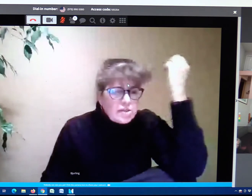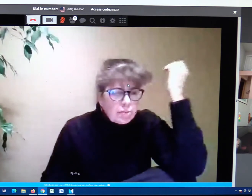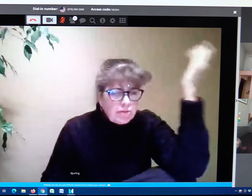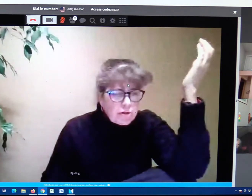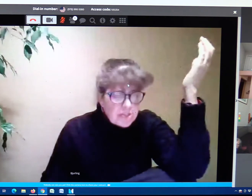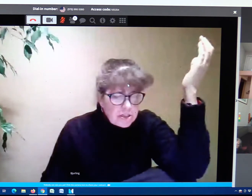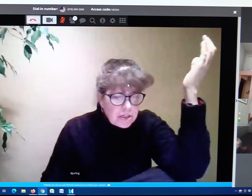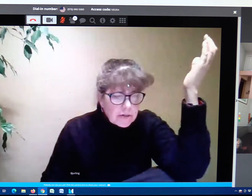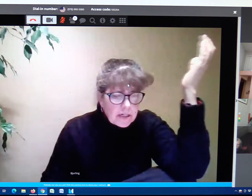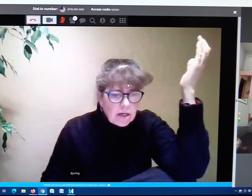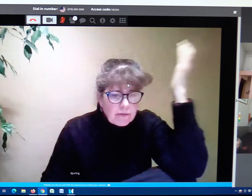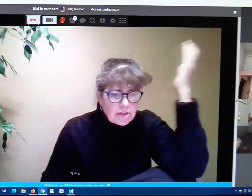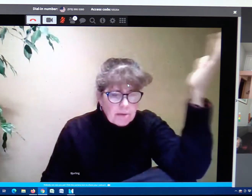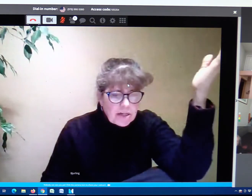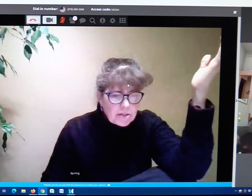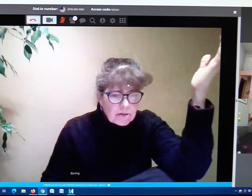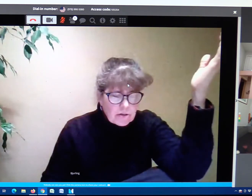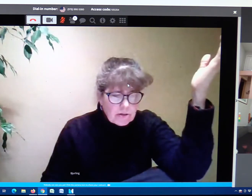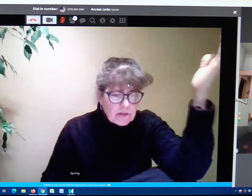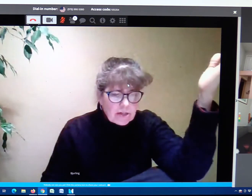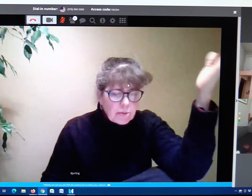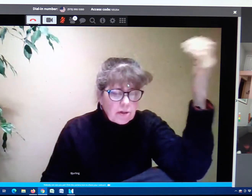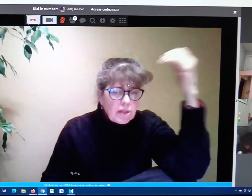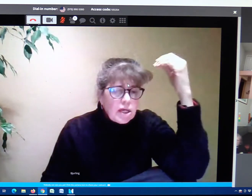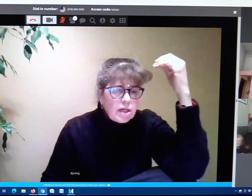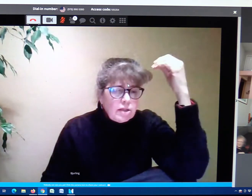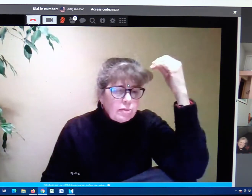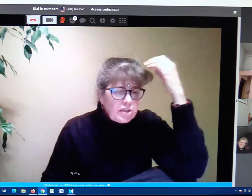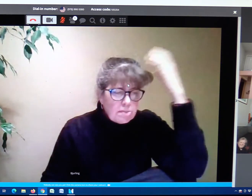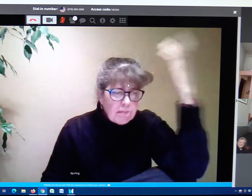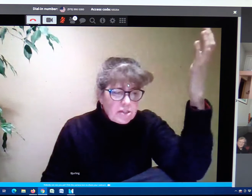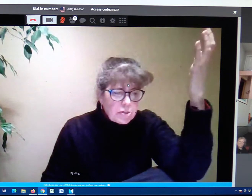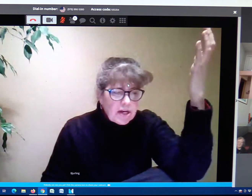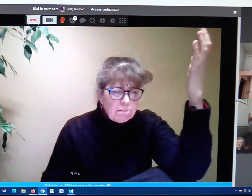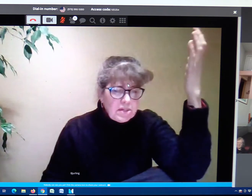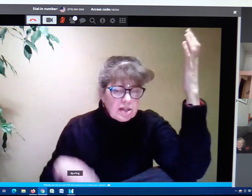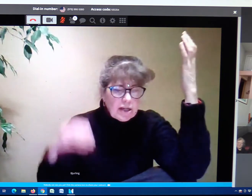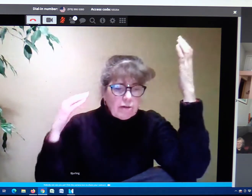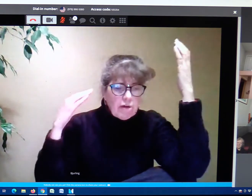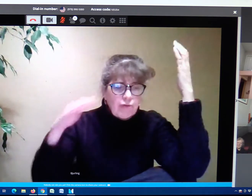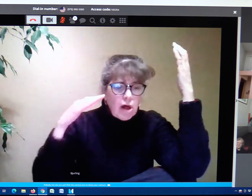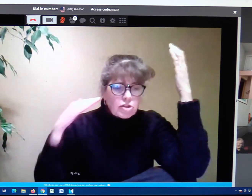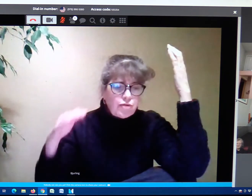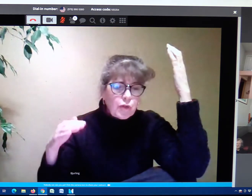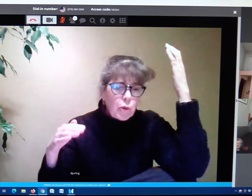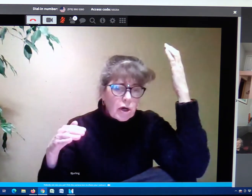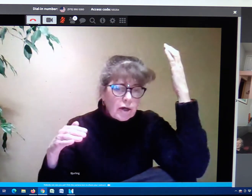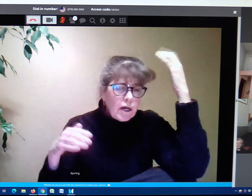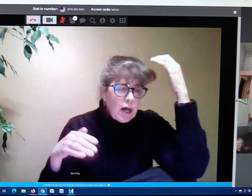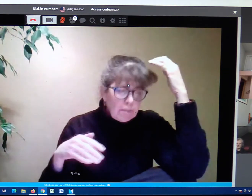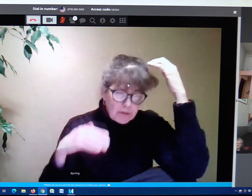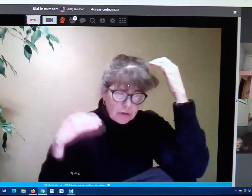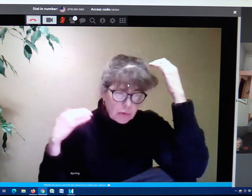And because of the reverse engineering of this price schedule, with this base rate being like a false